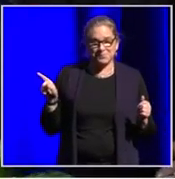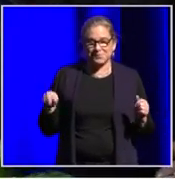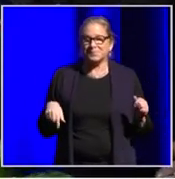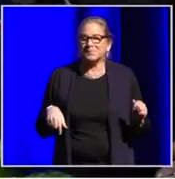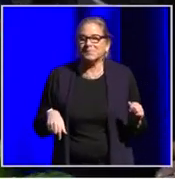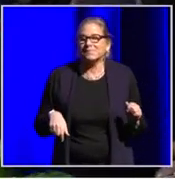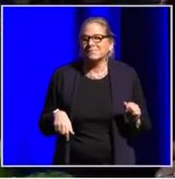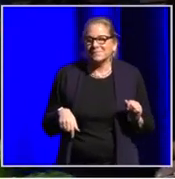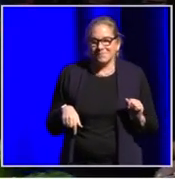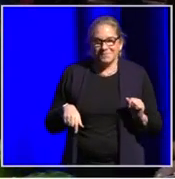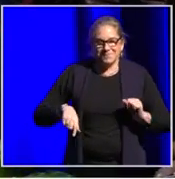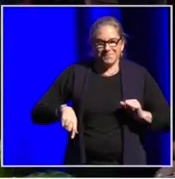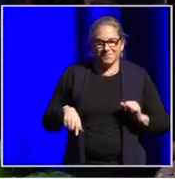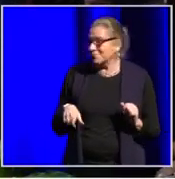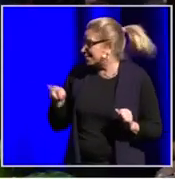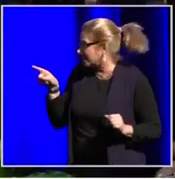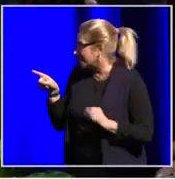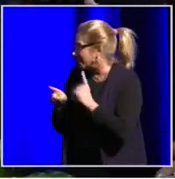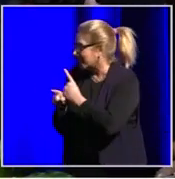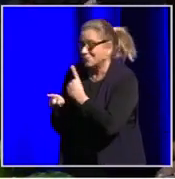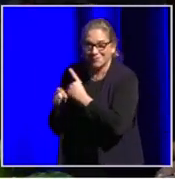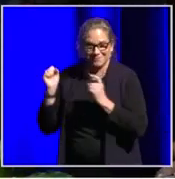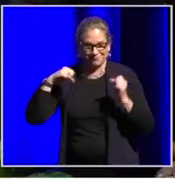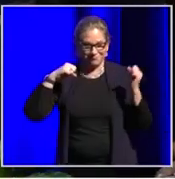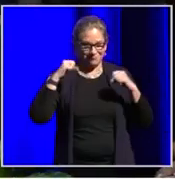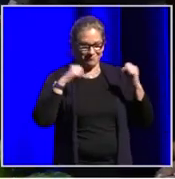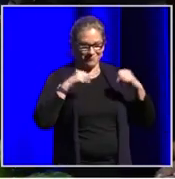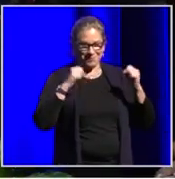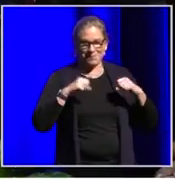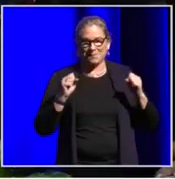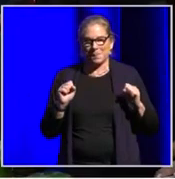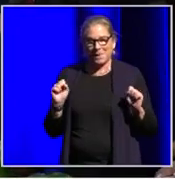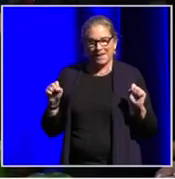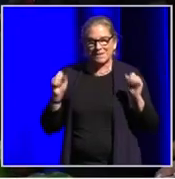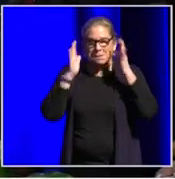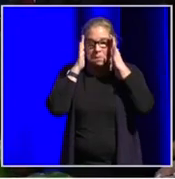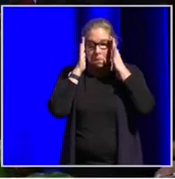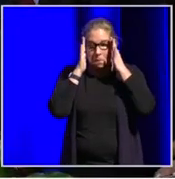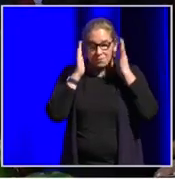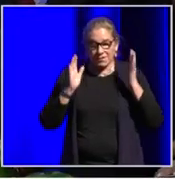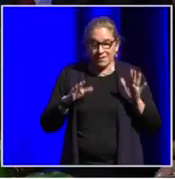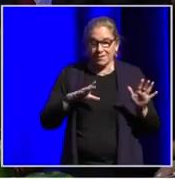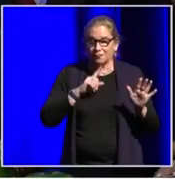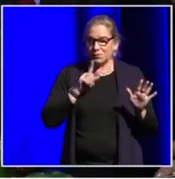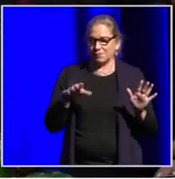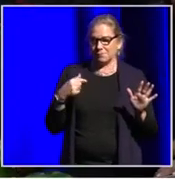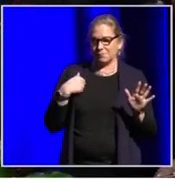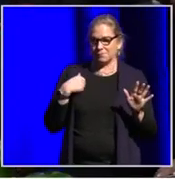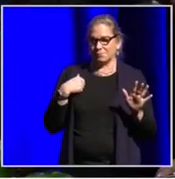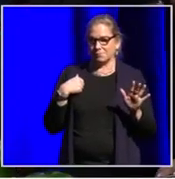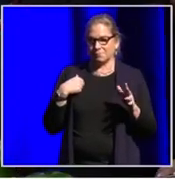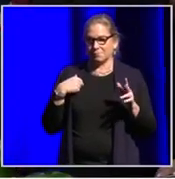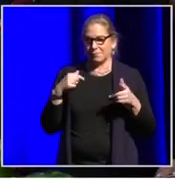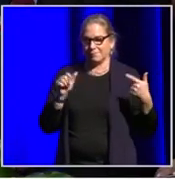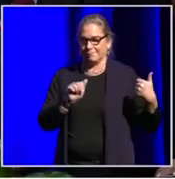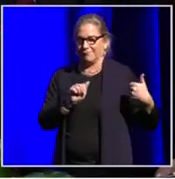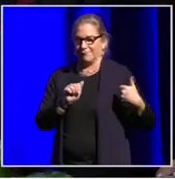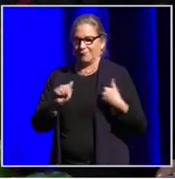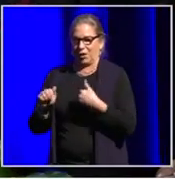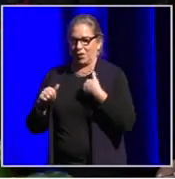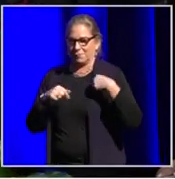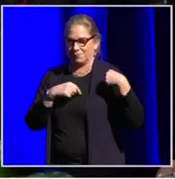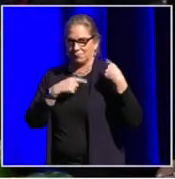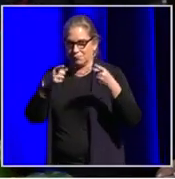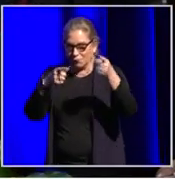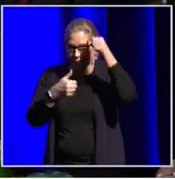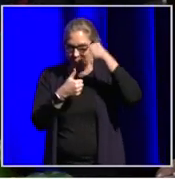That's good. I knew you would get elected when I saw him following me one day. The oath will be administered by the Honorable